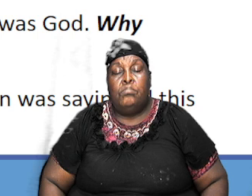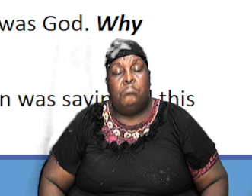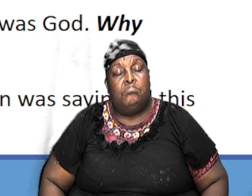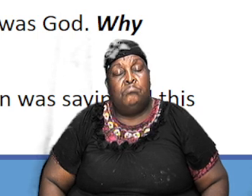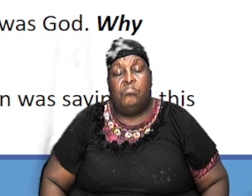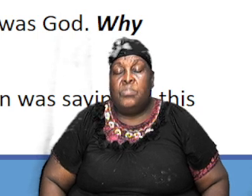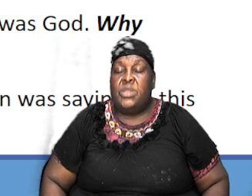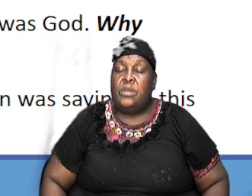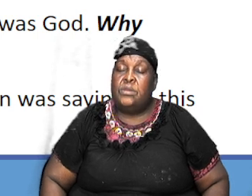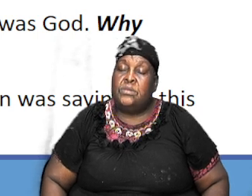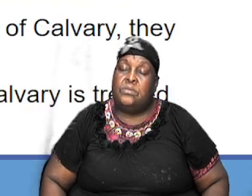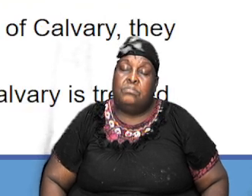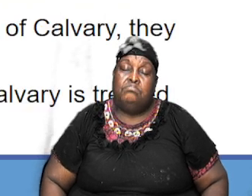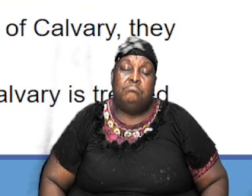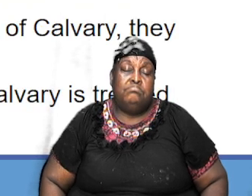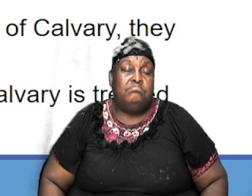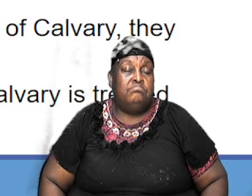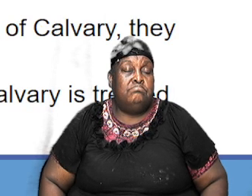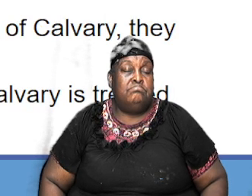next slide.